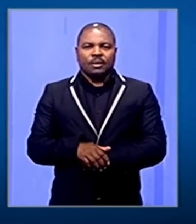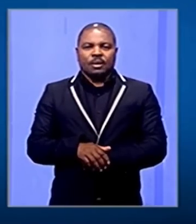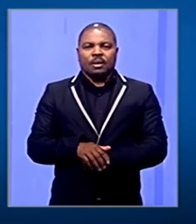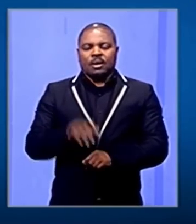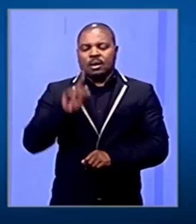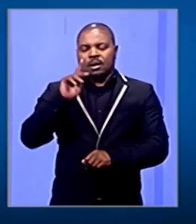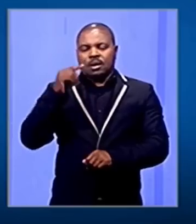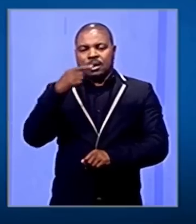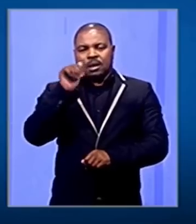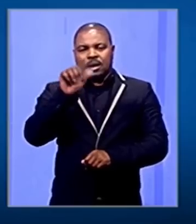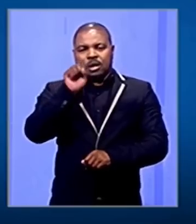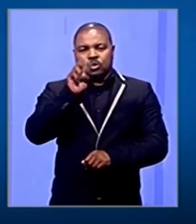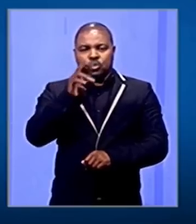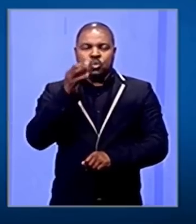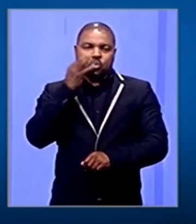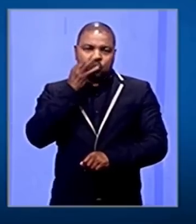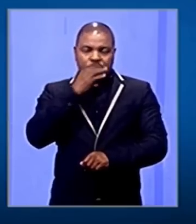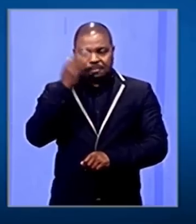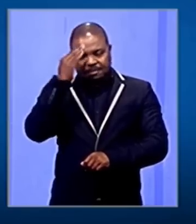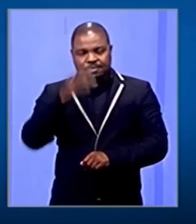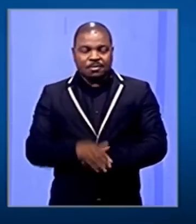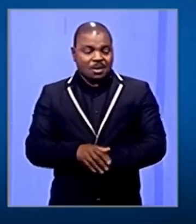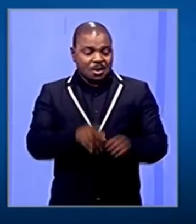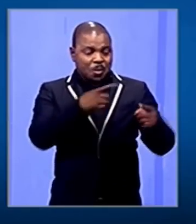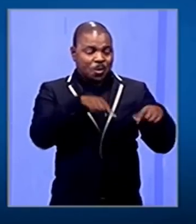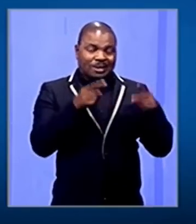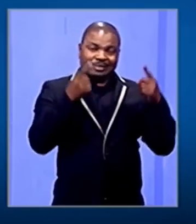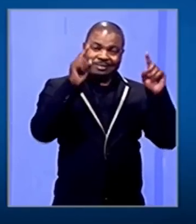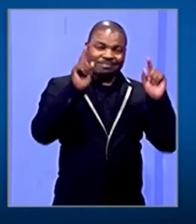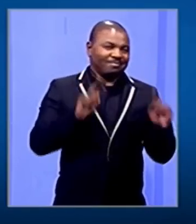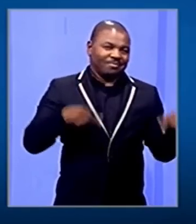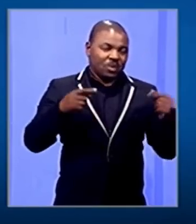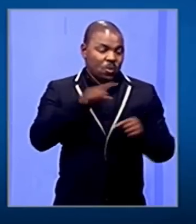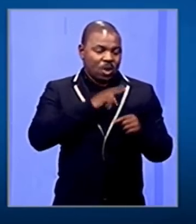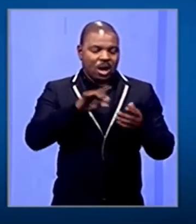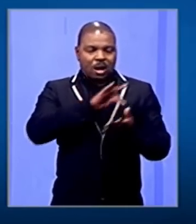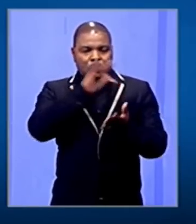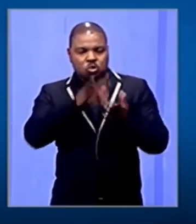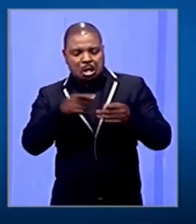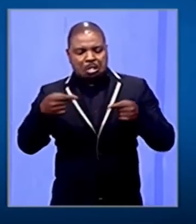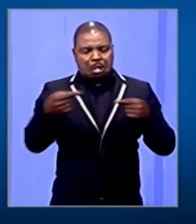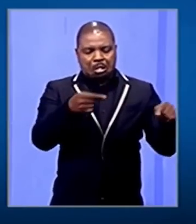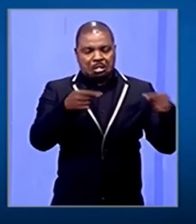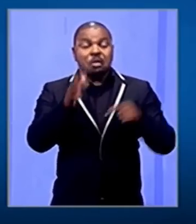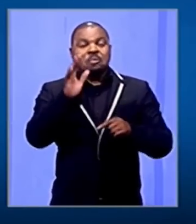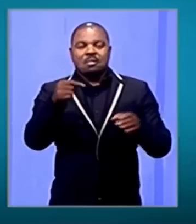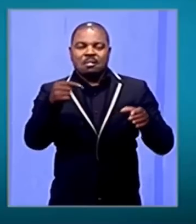Mohau Khasu a re madume ba ka se atlege gonne ba tlile go lwela maemo a go busa.